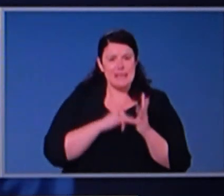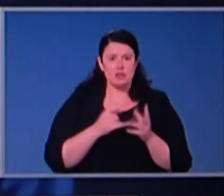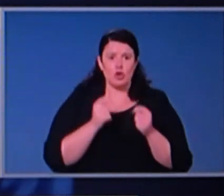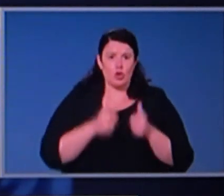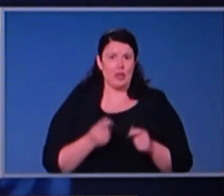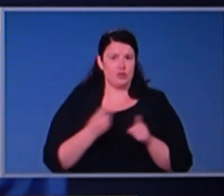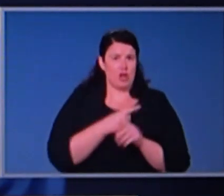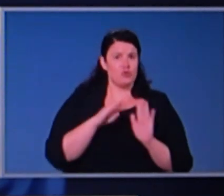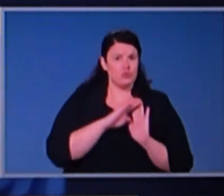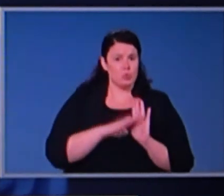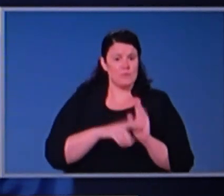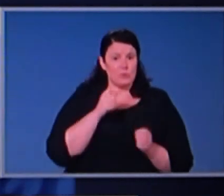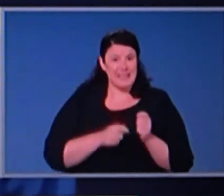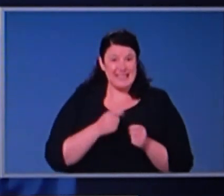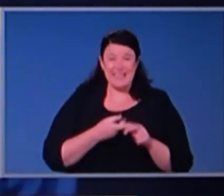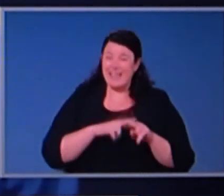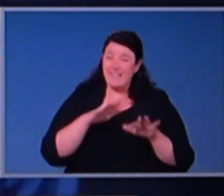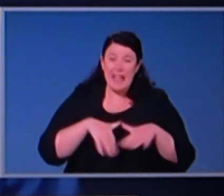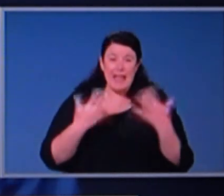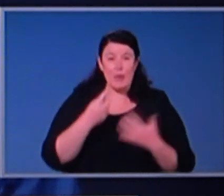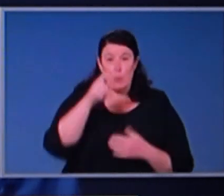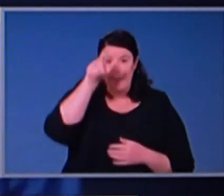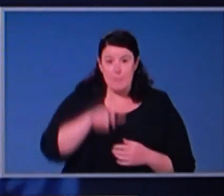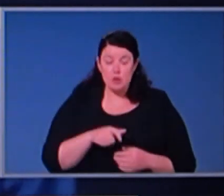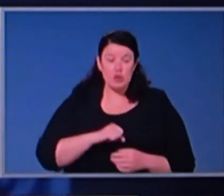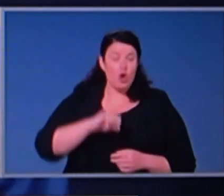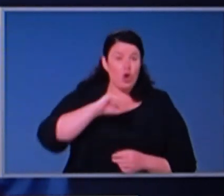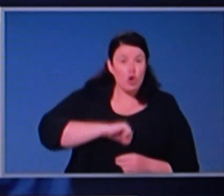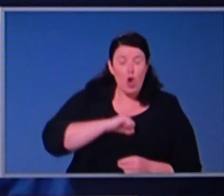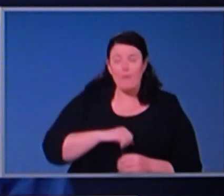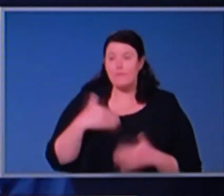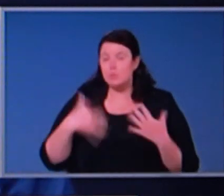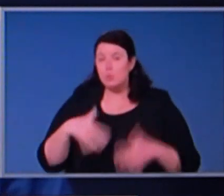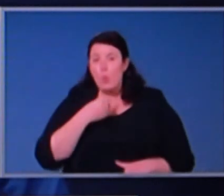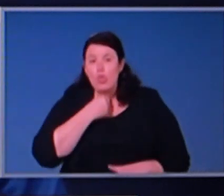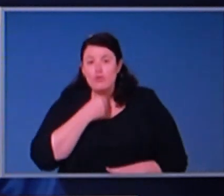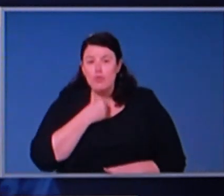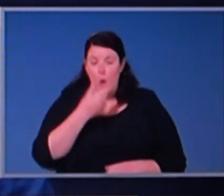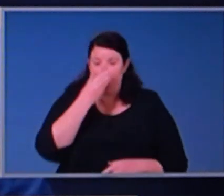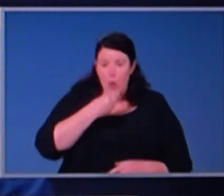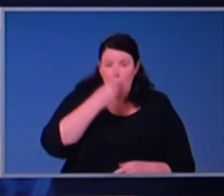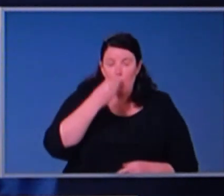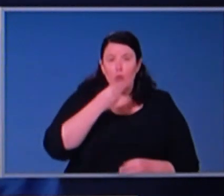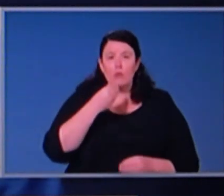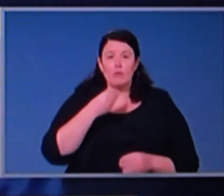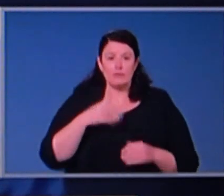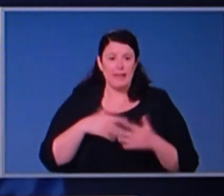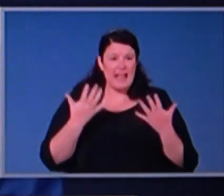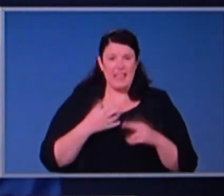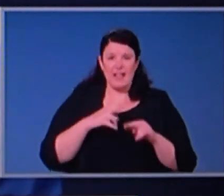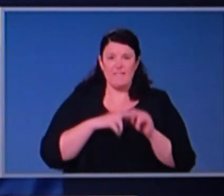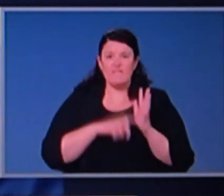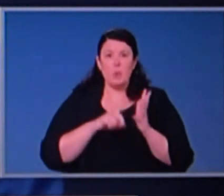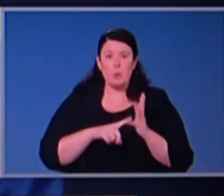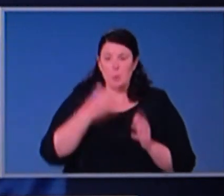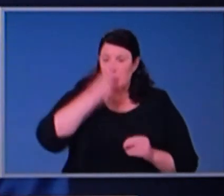anybody with acute respiratory symptoms, cough, sore throat, runny nose, cold symptoms, flu-like symptoms